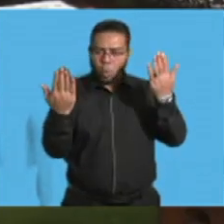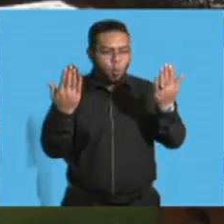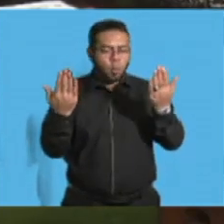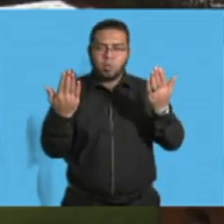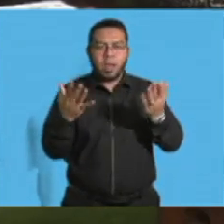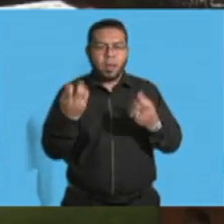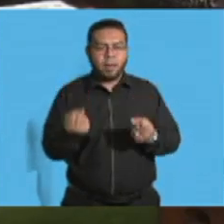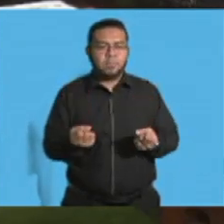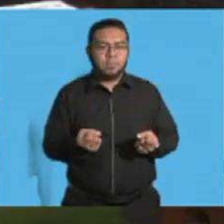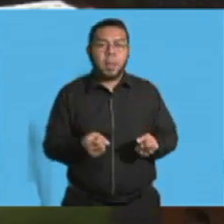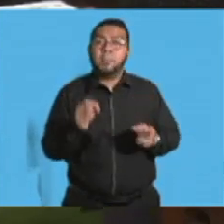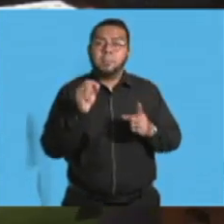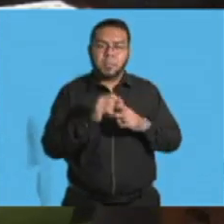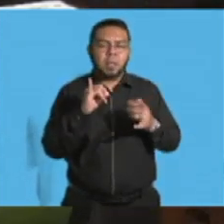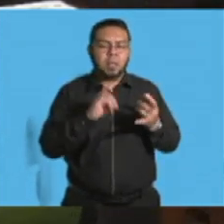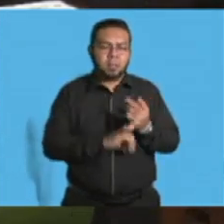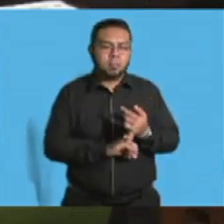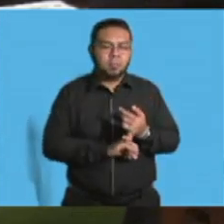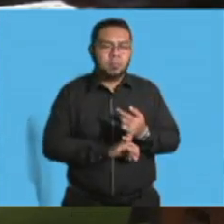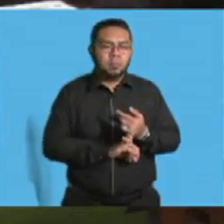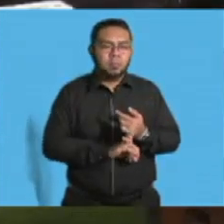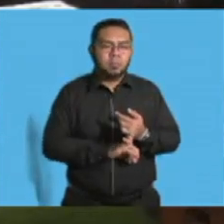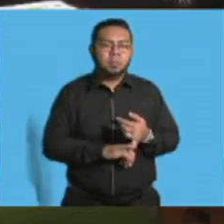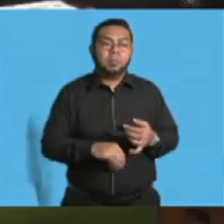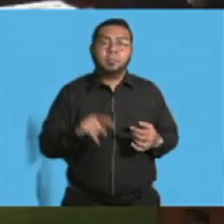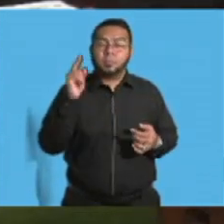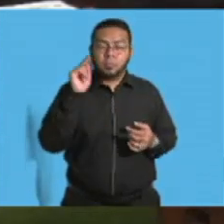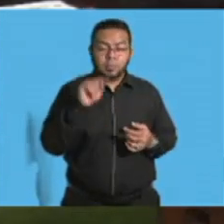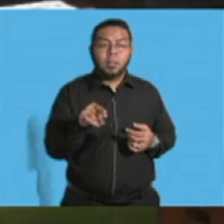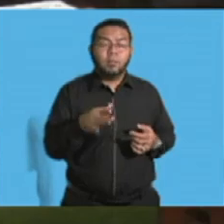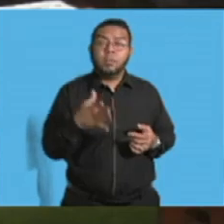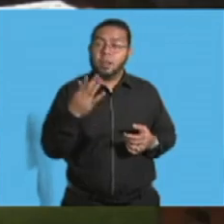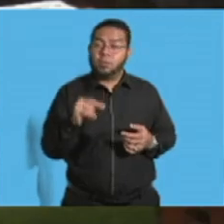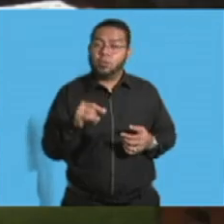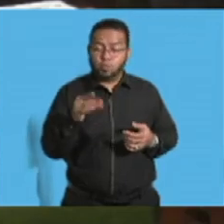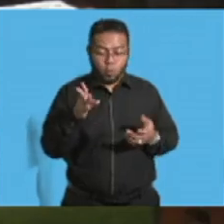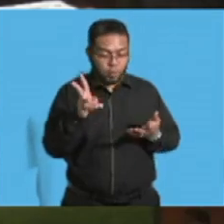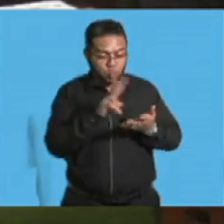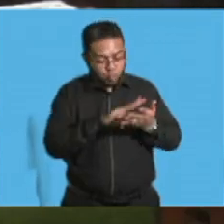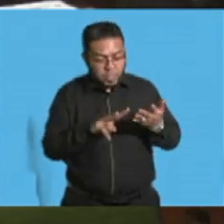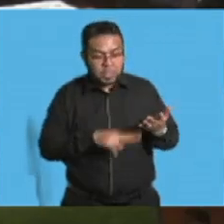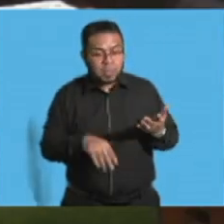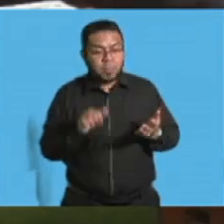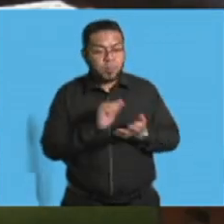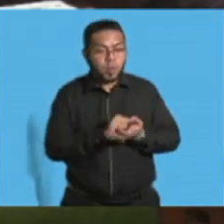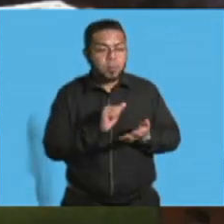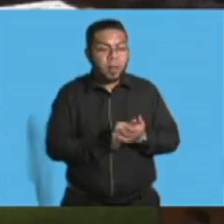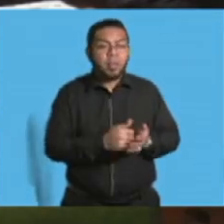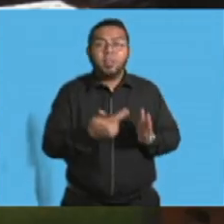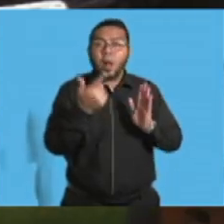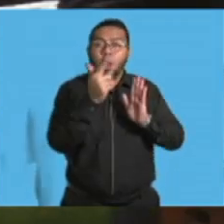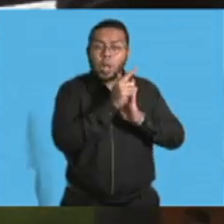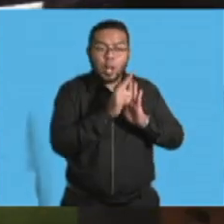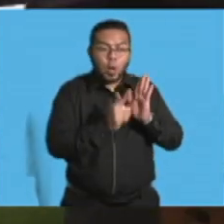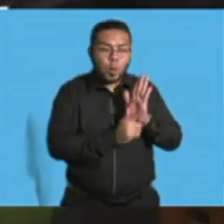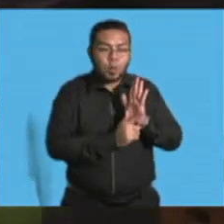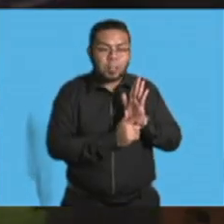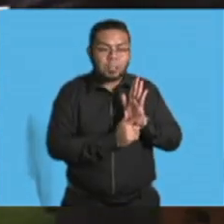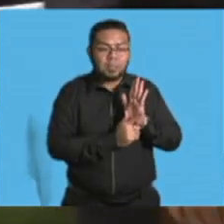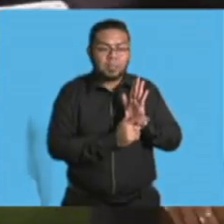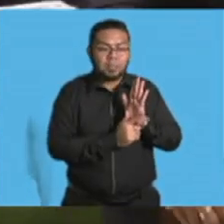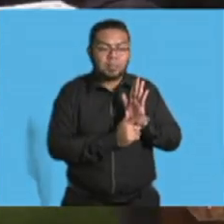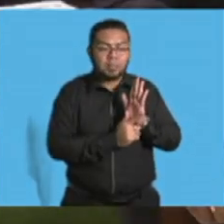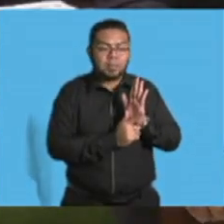and they are permanent secretaries, Madam Speaker, if they also bothered to read, Madam Speaker, the laws, Madam